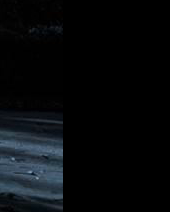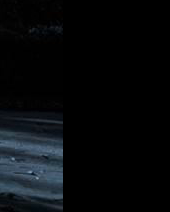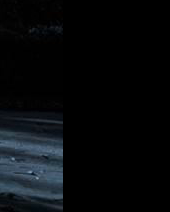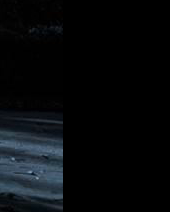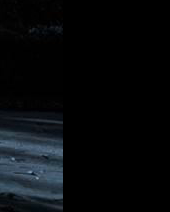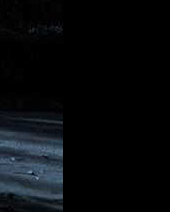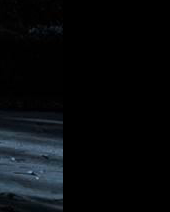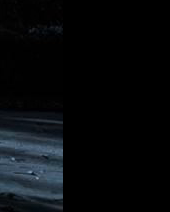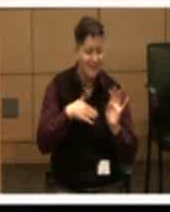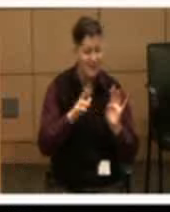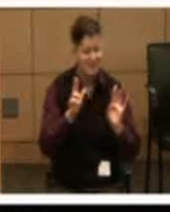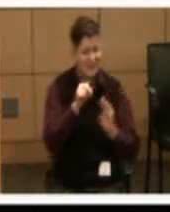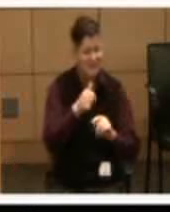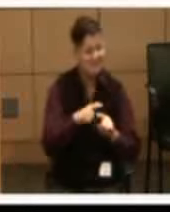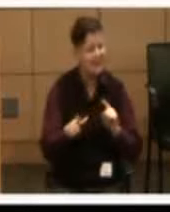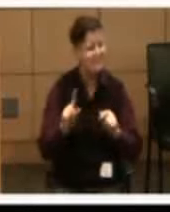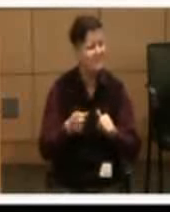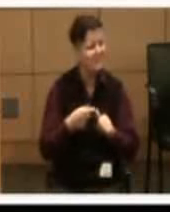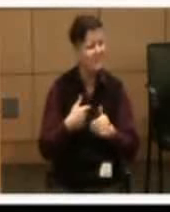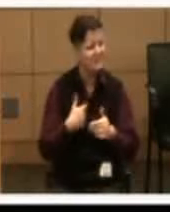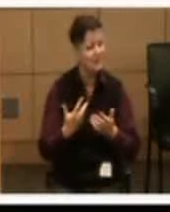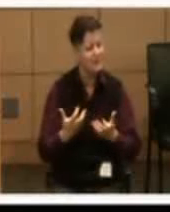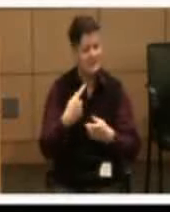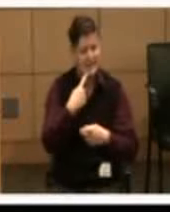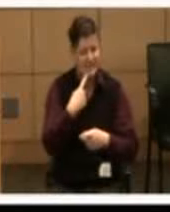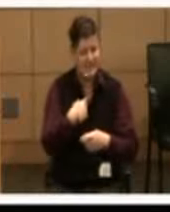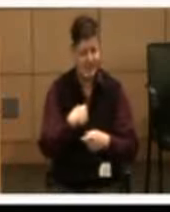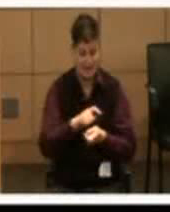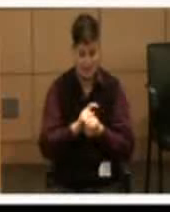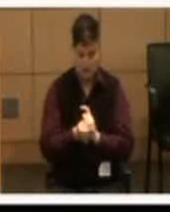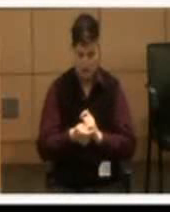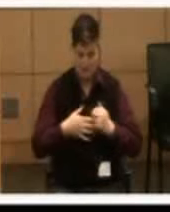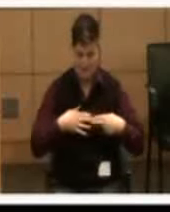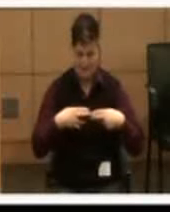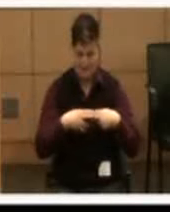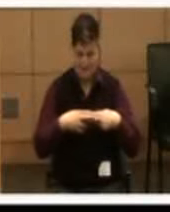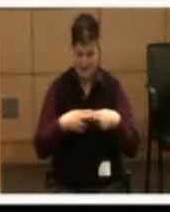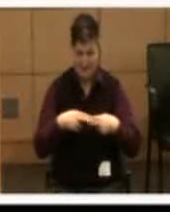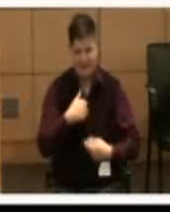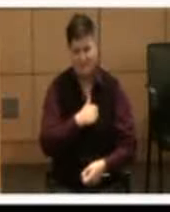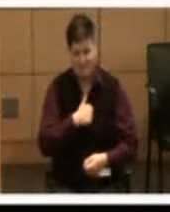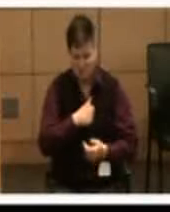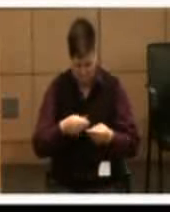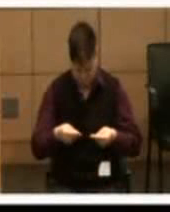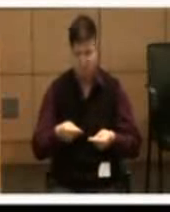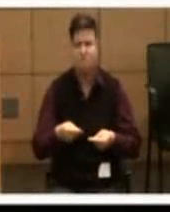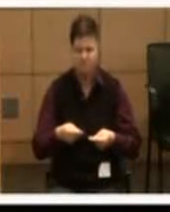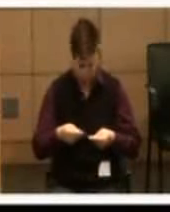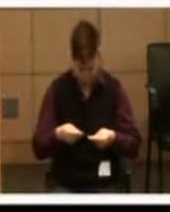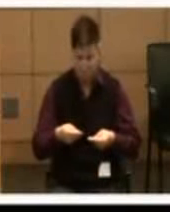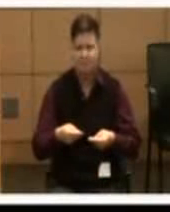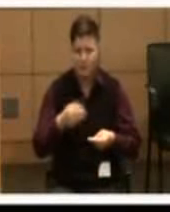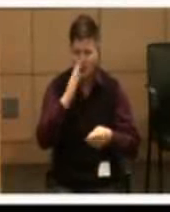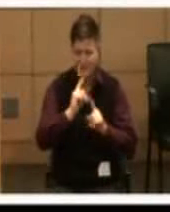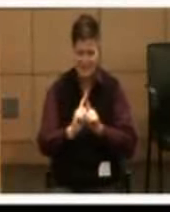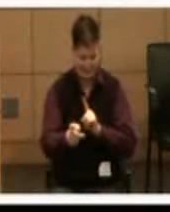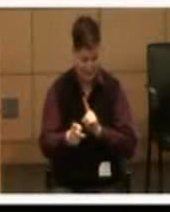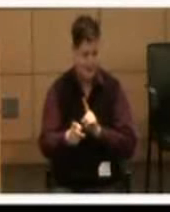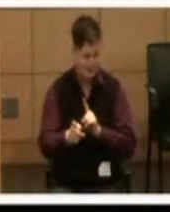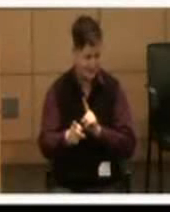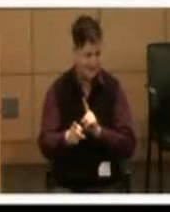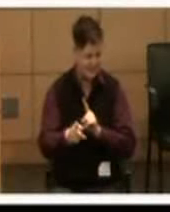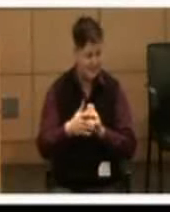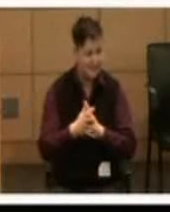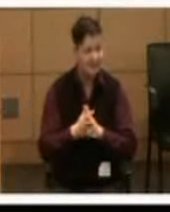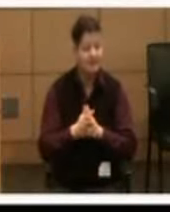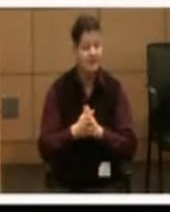The first thing I want to say is that I have changed my slides, so I apologize because I know they're different in the book. The other thing I